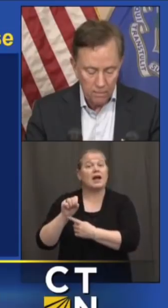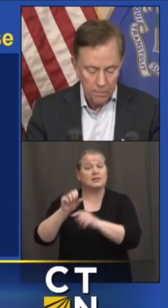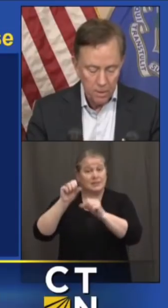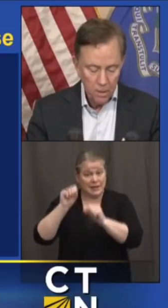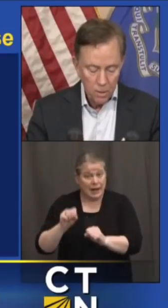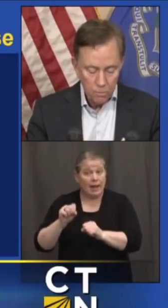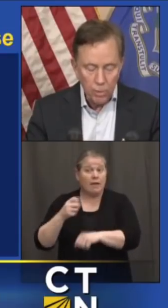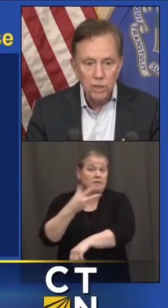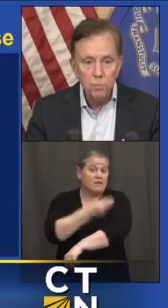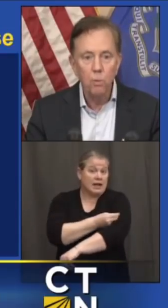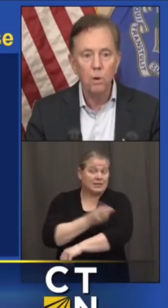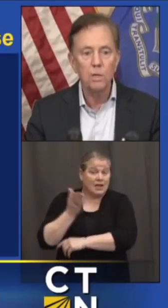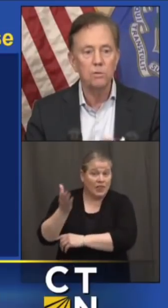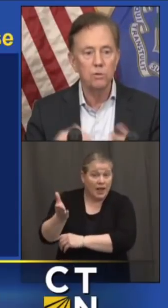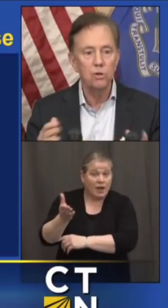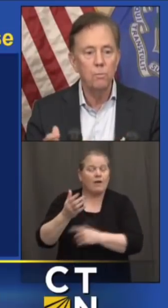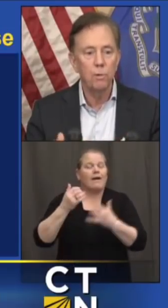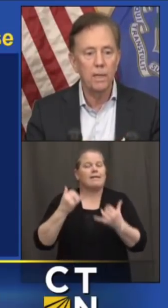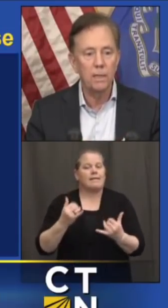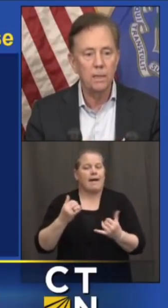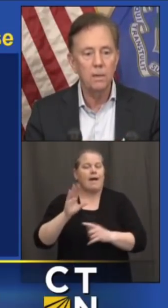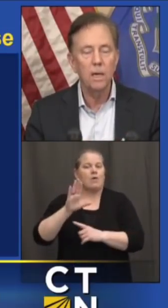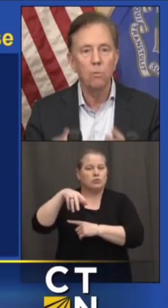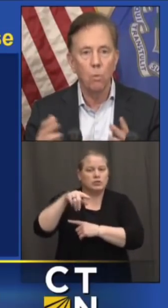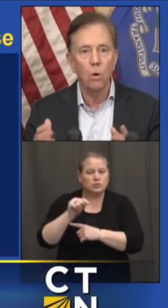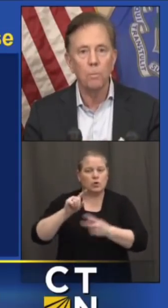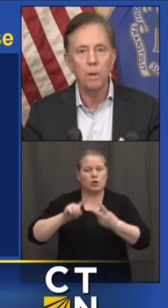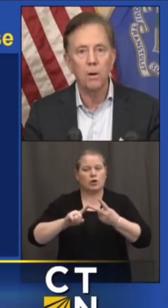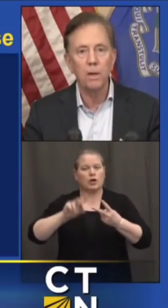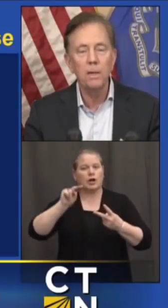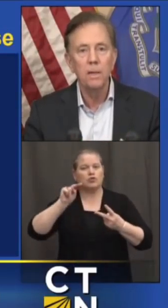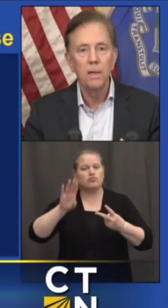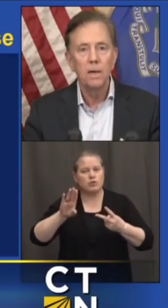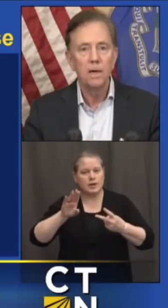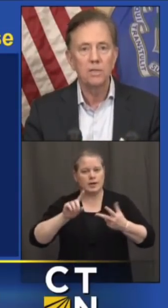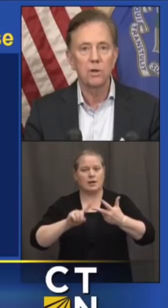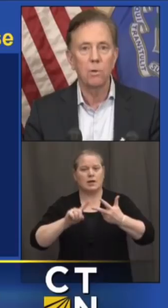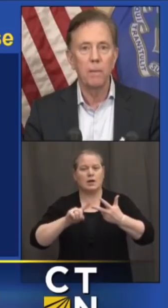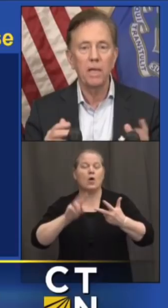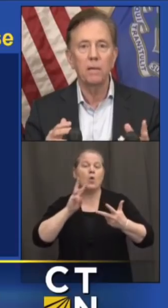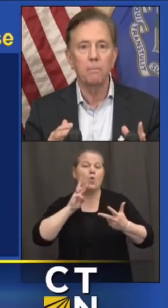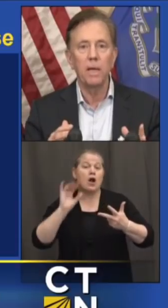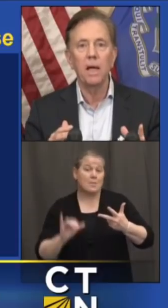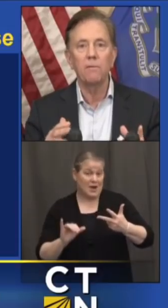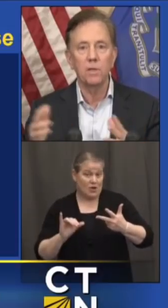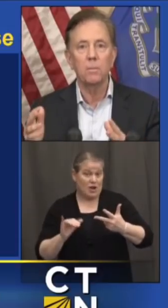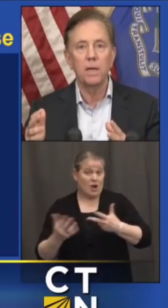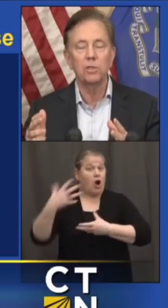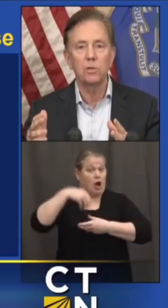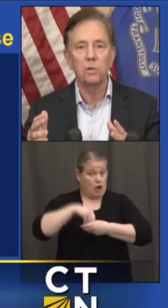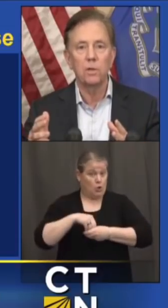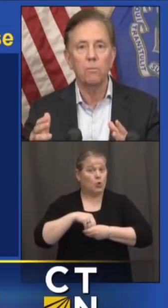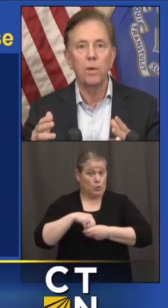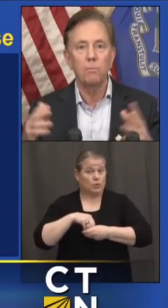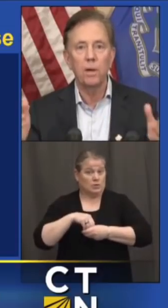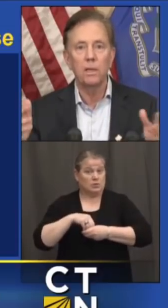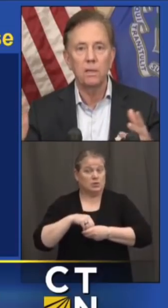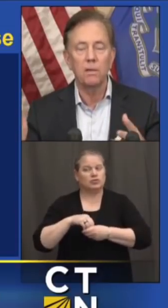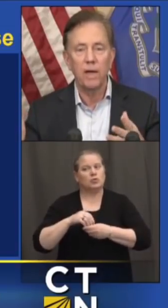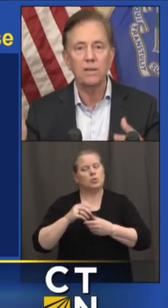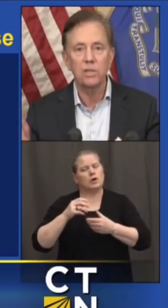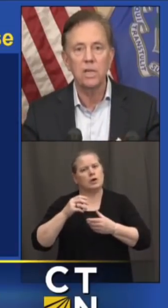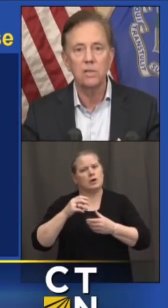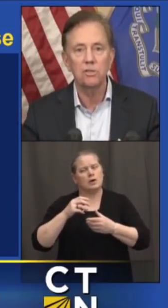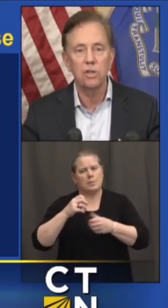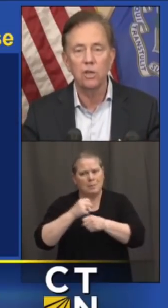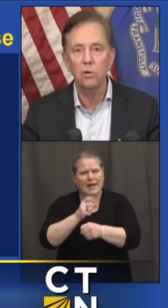got Bridgeport, New Britain, and Waterbury. So we're making a big effort to make sure that we bring